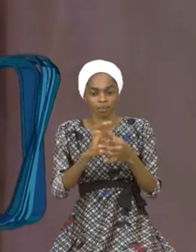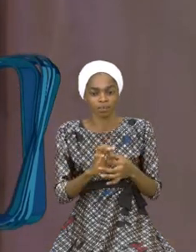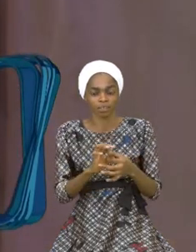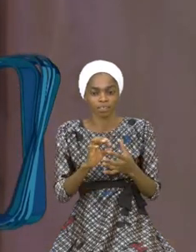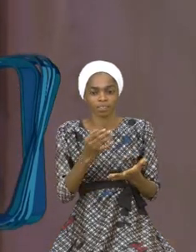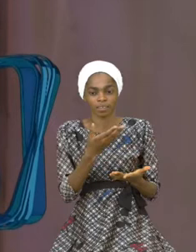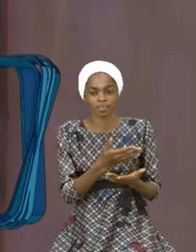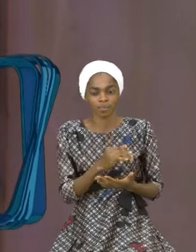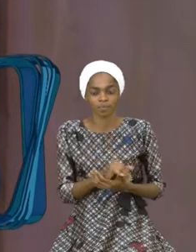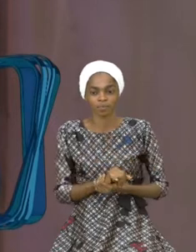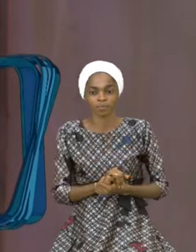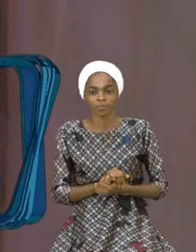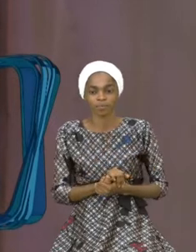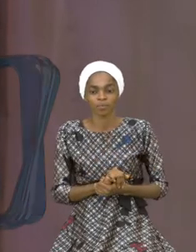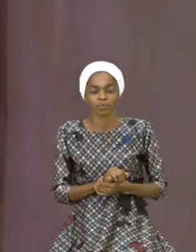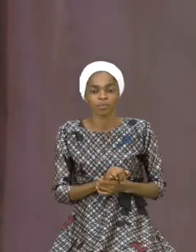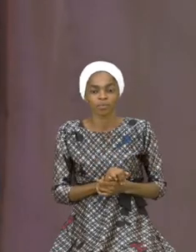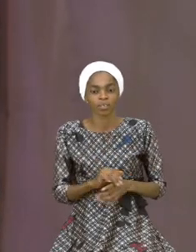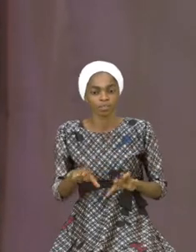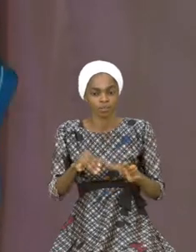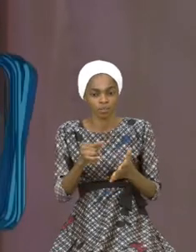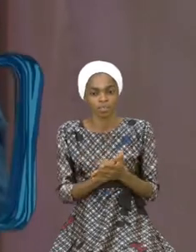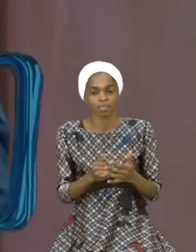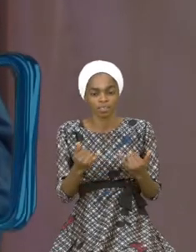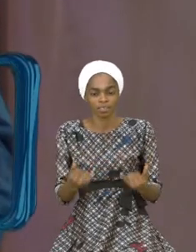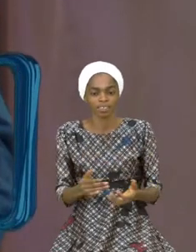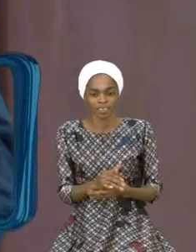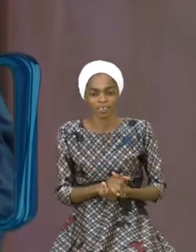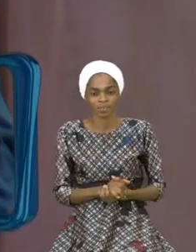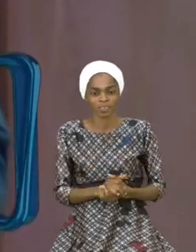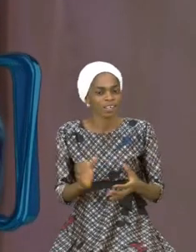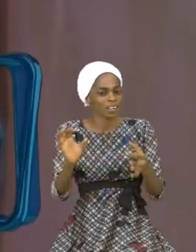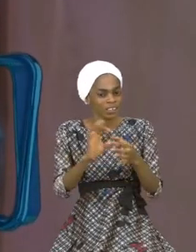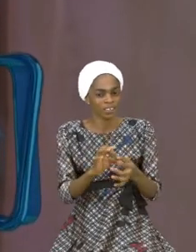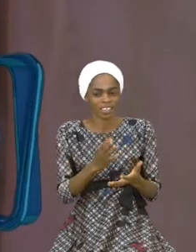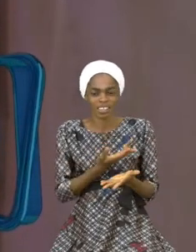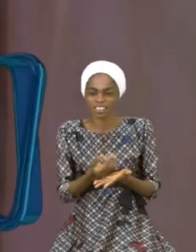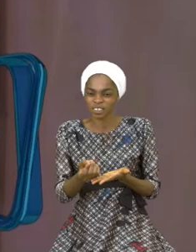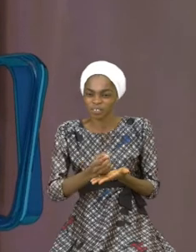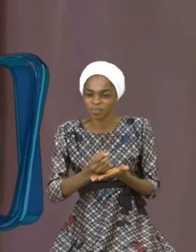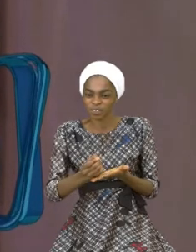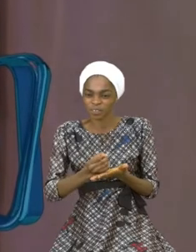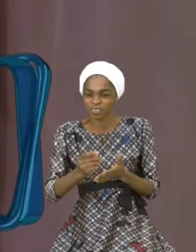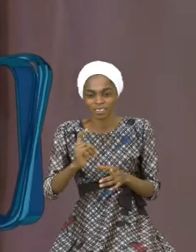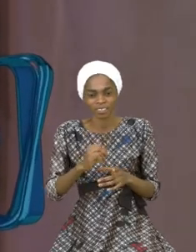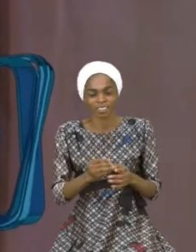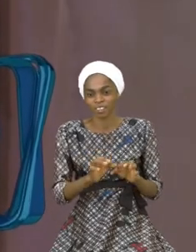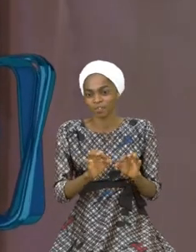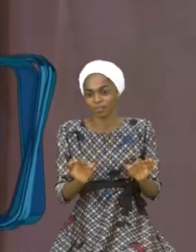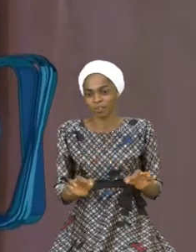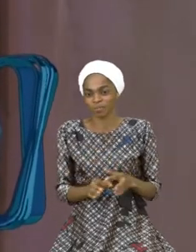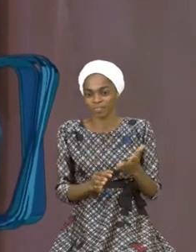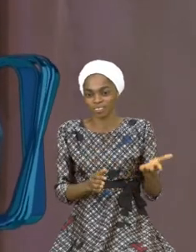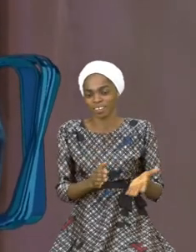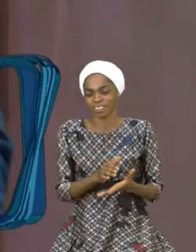let's go around and do that very quickly let's assist our people to feel the